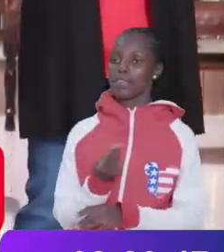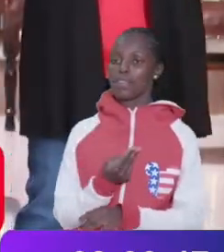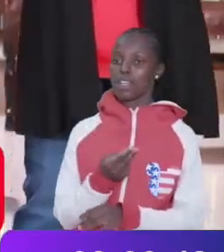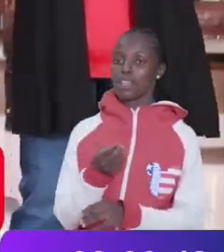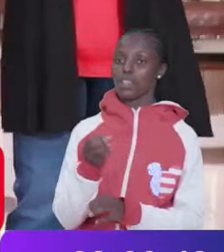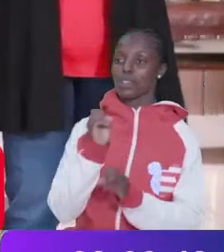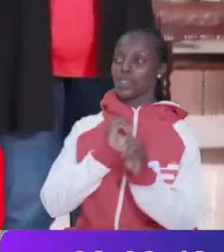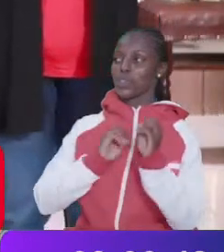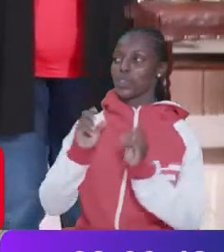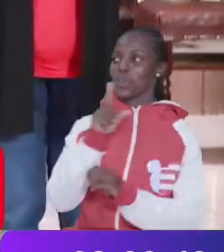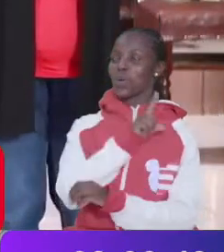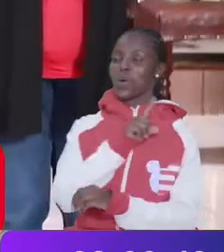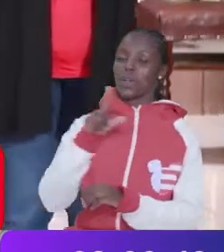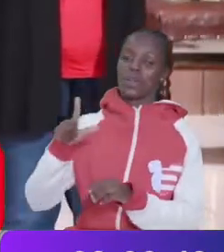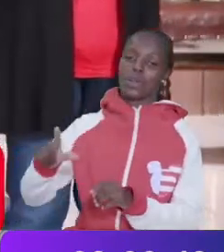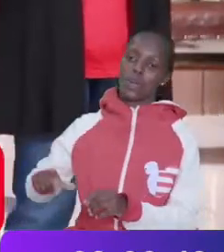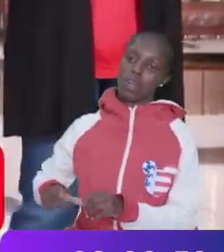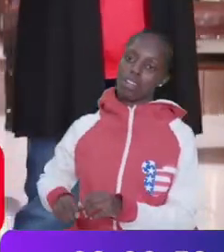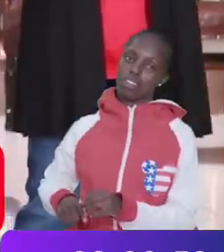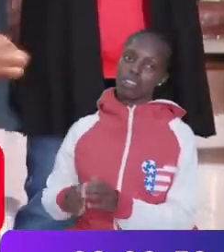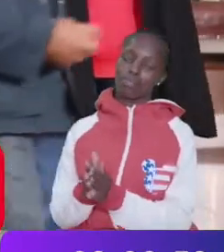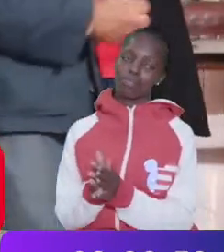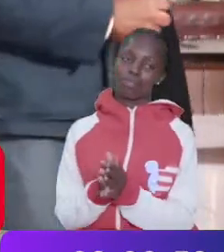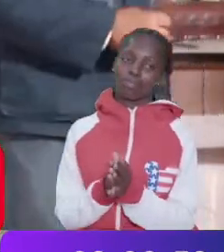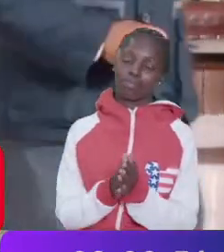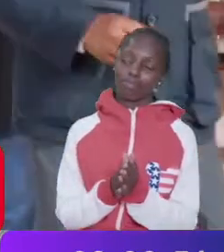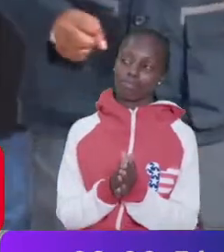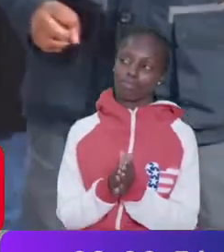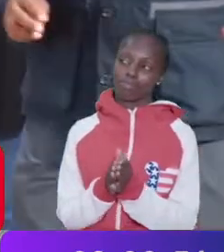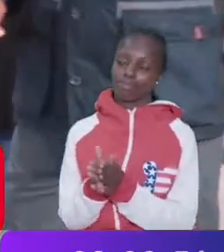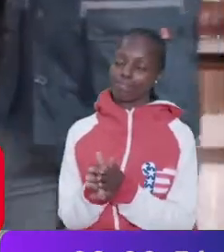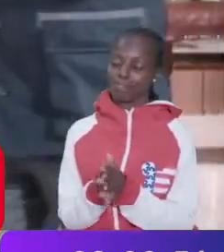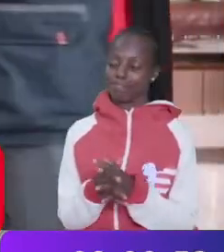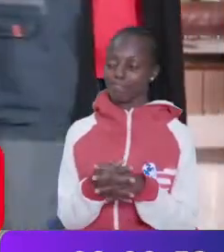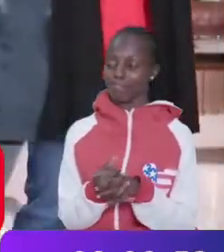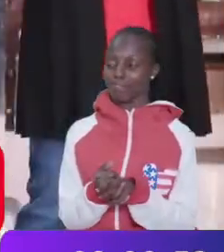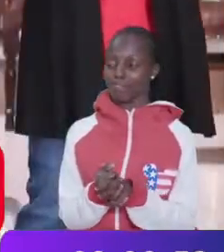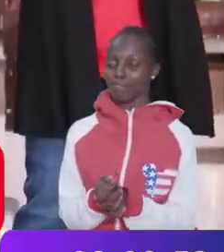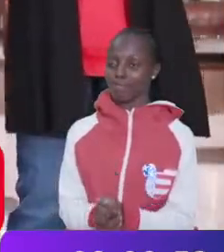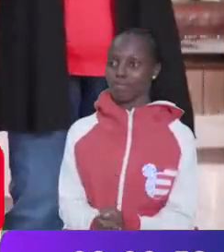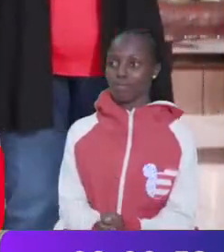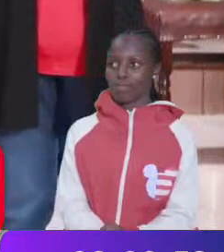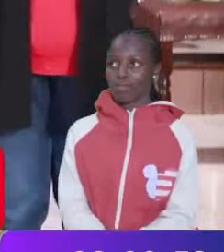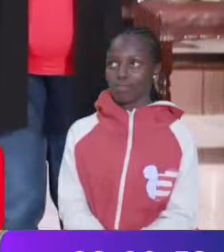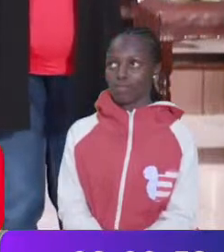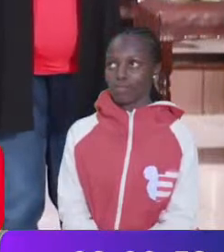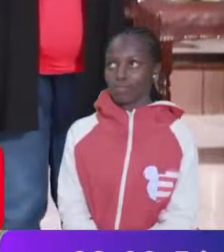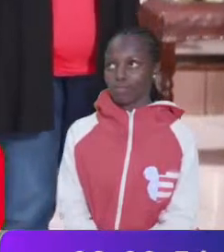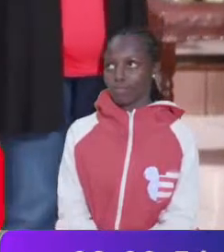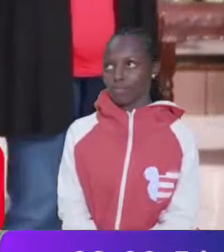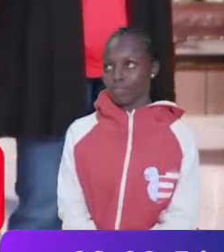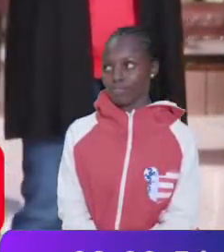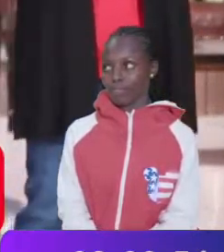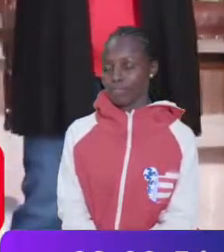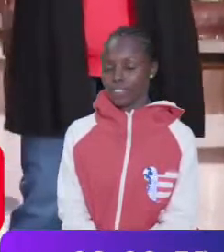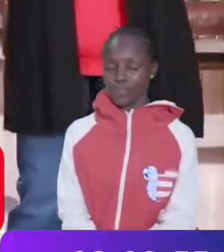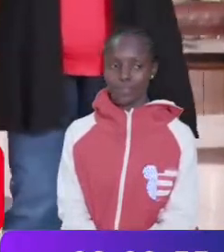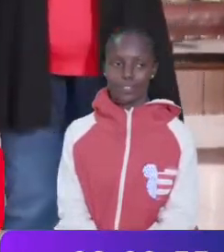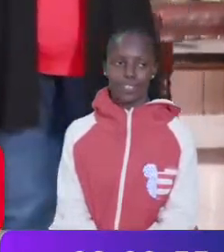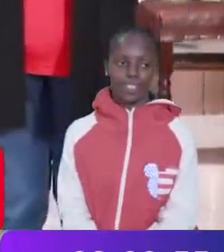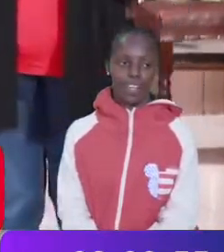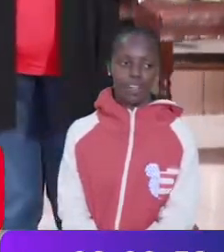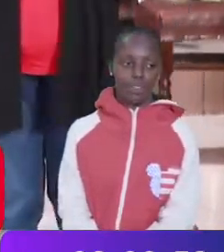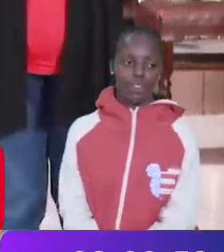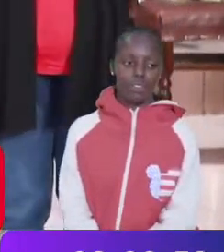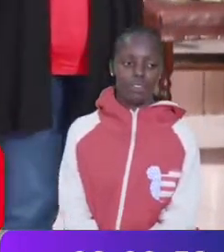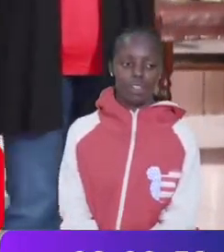Father. Forgive us, King of glory. Oh, Jehovah Lord, God, I'm on my Father. Since I've separated us from thee, Jehovah Lord, God, I'm on my